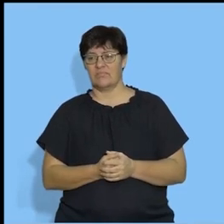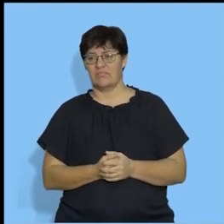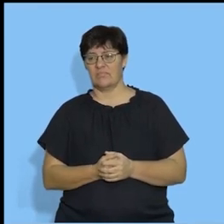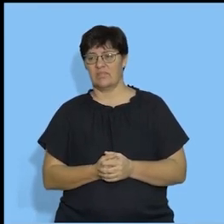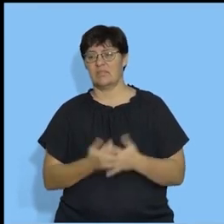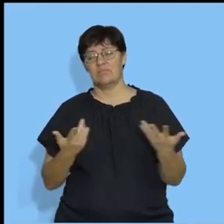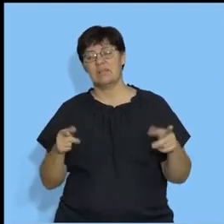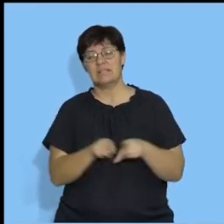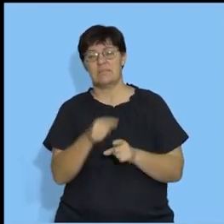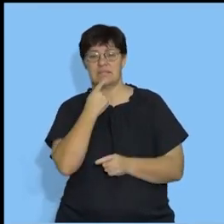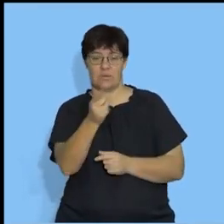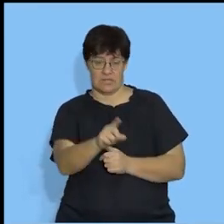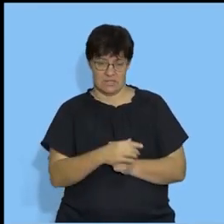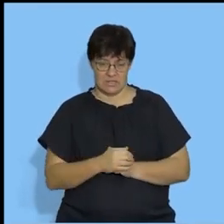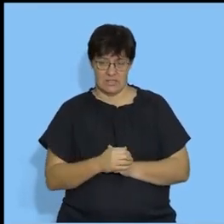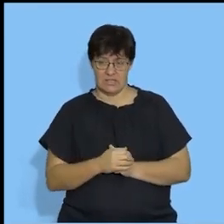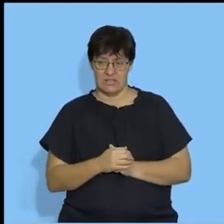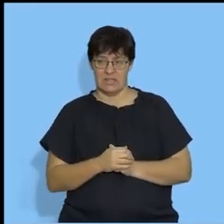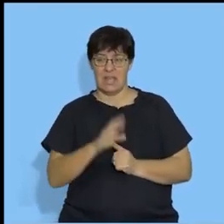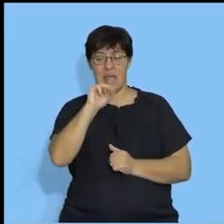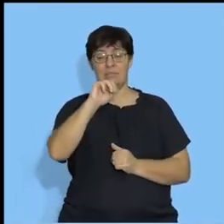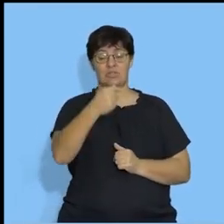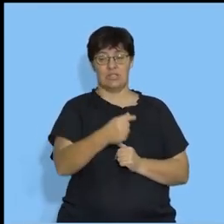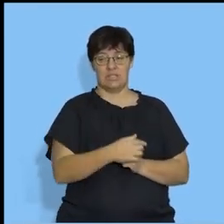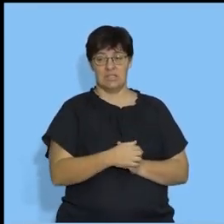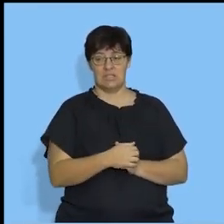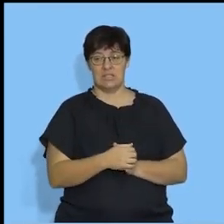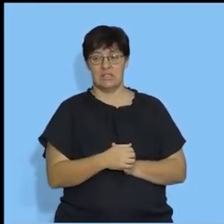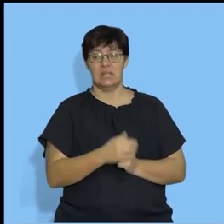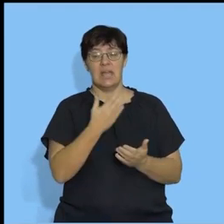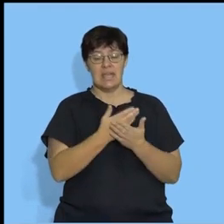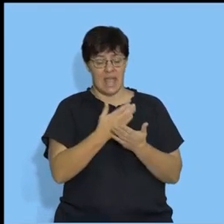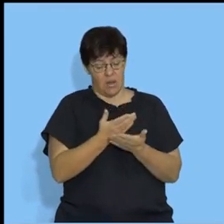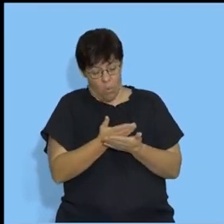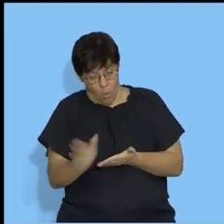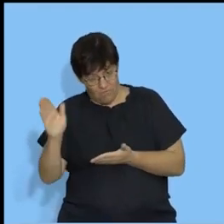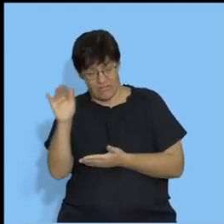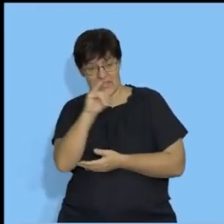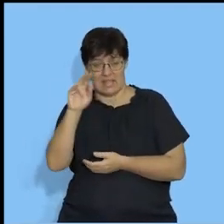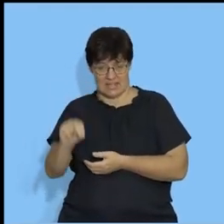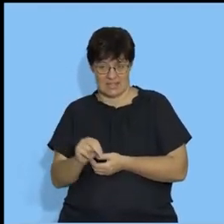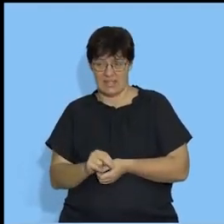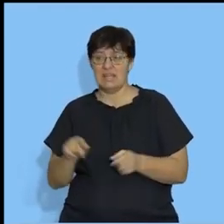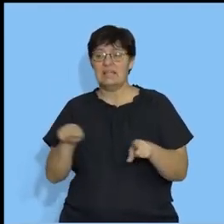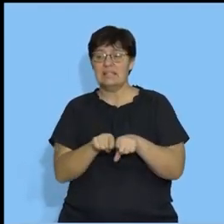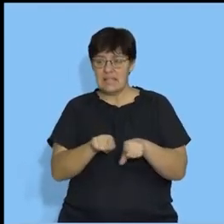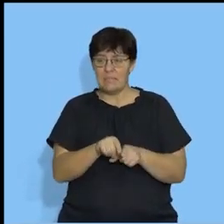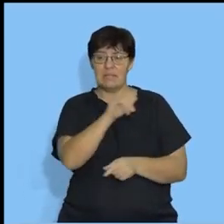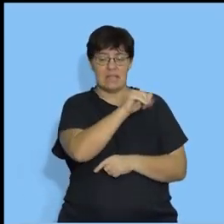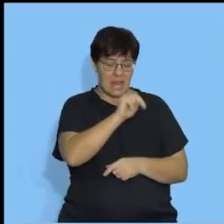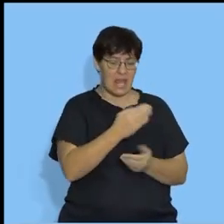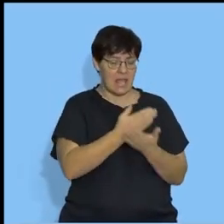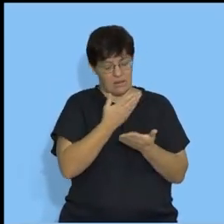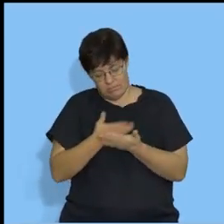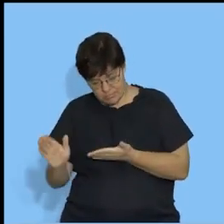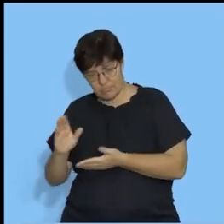that magnesium is able to displace zinc, and zinc is able to displace copper. So if we are